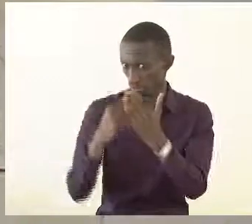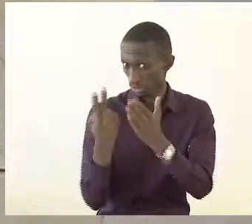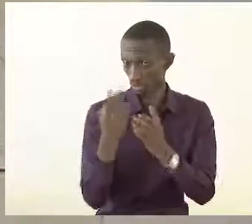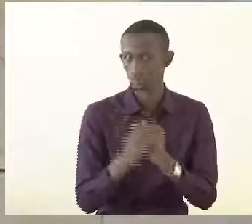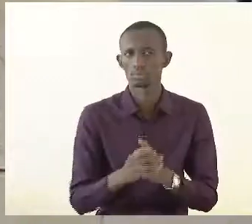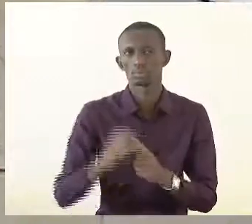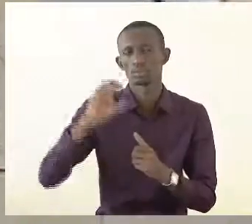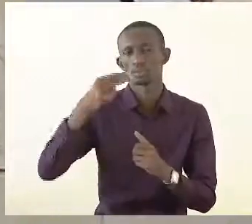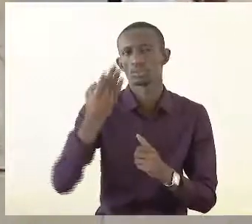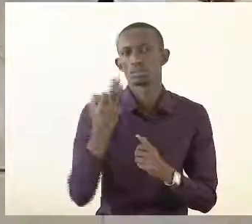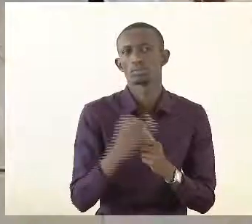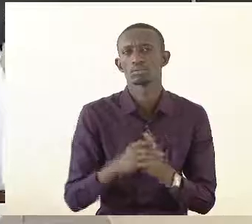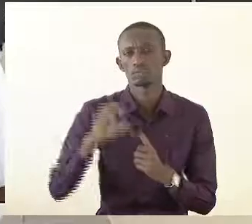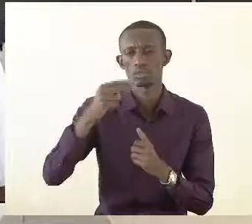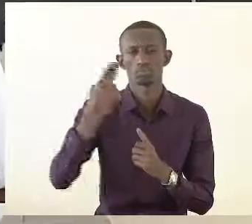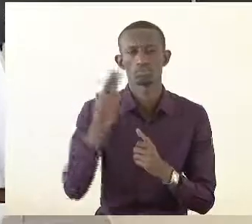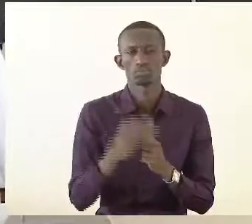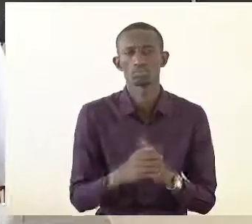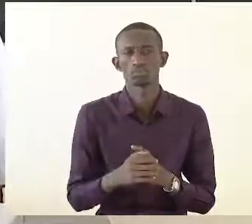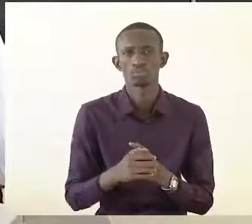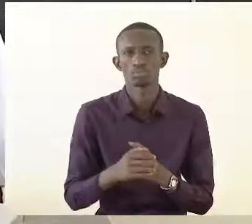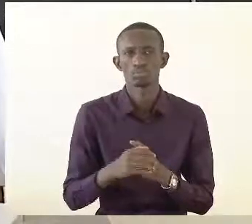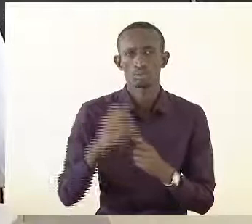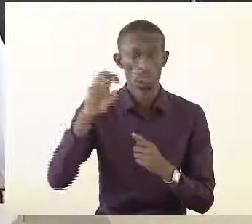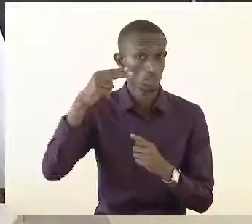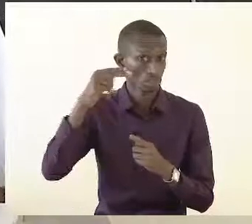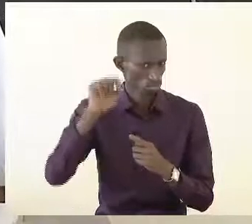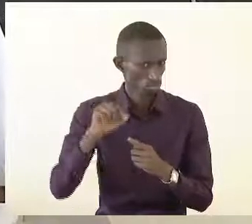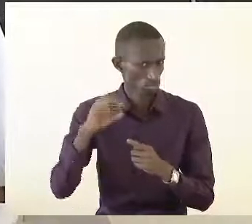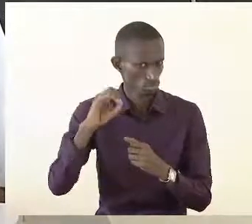OH. And we go to the tertiary, CH,